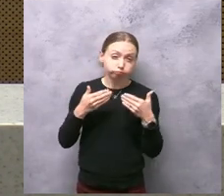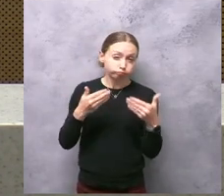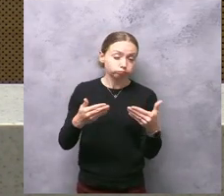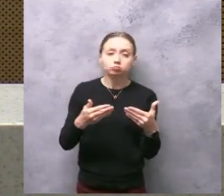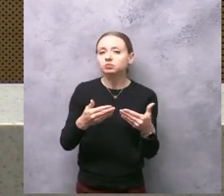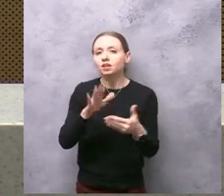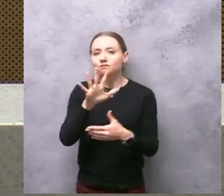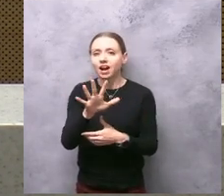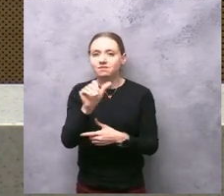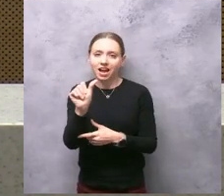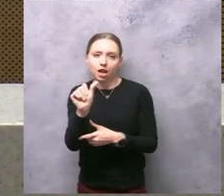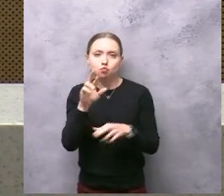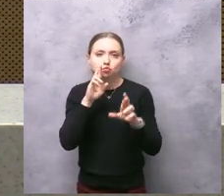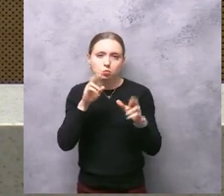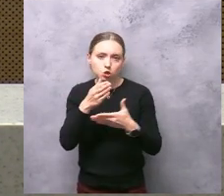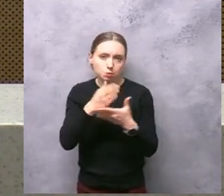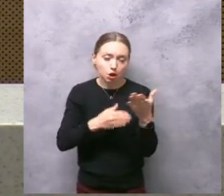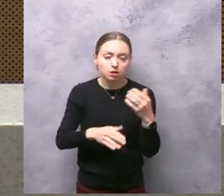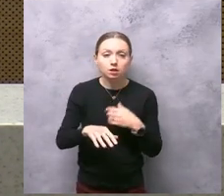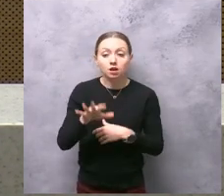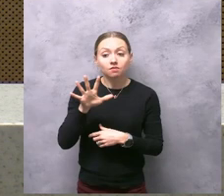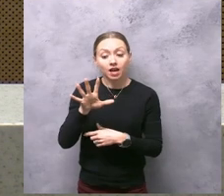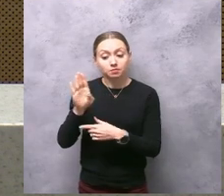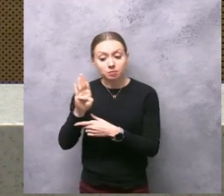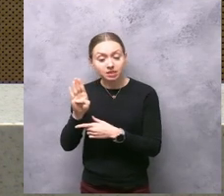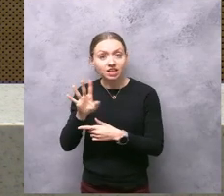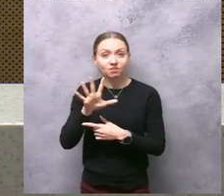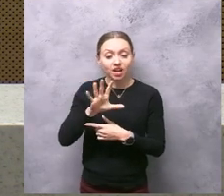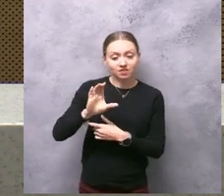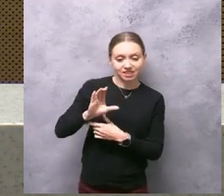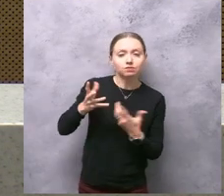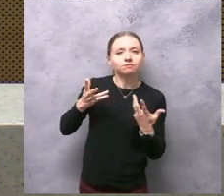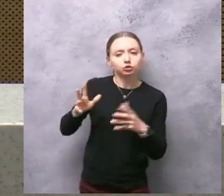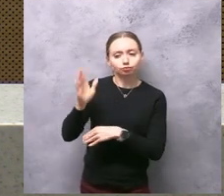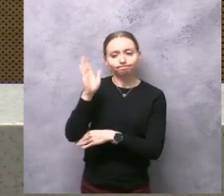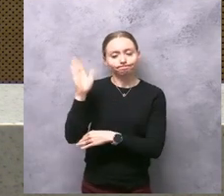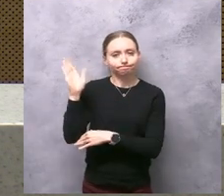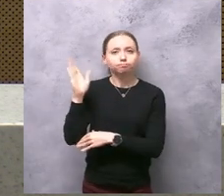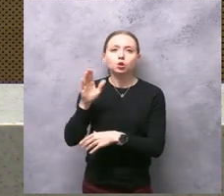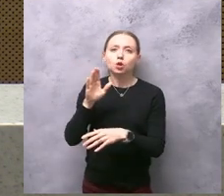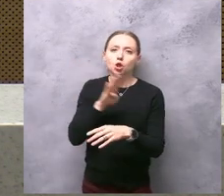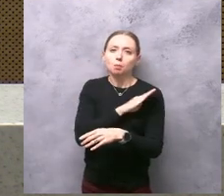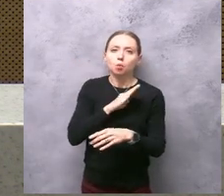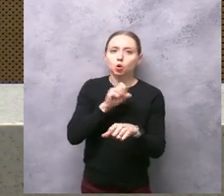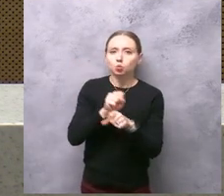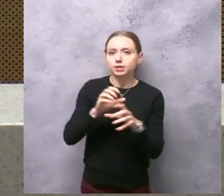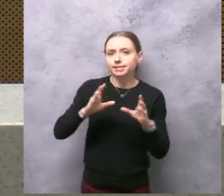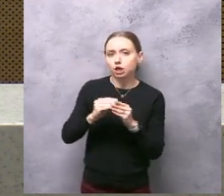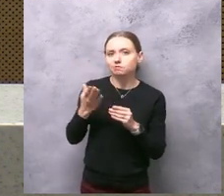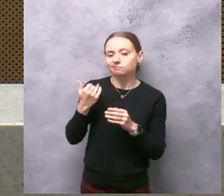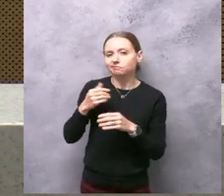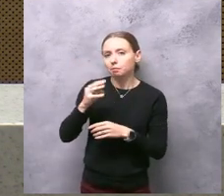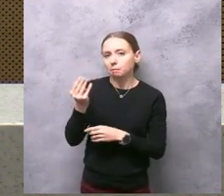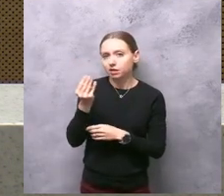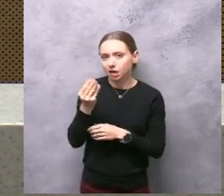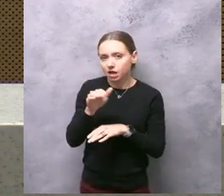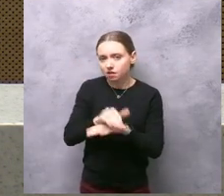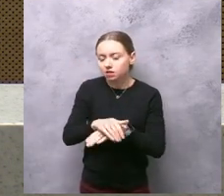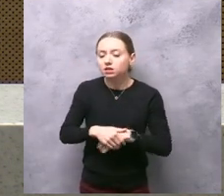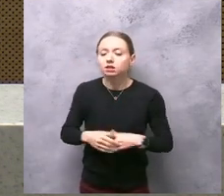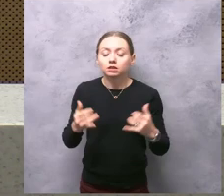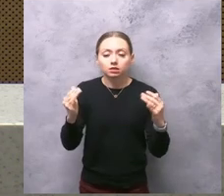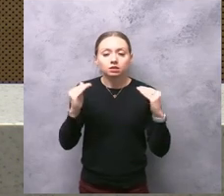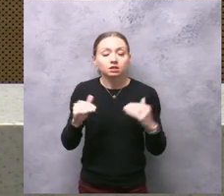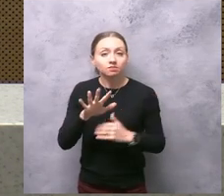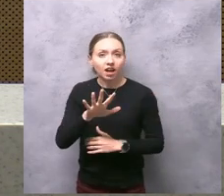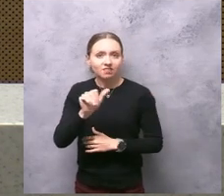portion of the agenda. Items 5B and 5C represent the board work session on Monday evening. 5A, the administration will provide a report on the Cypress-Fairbanks